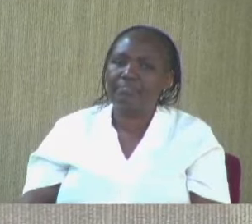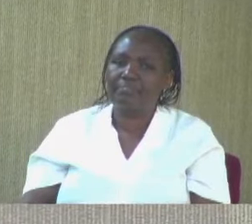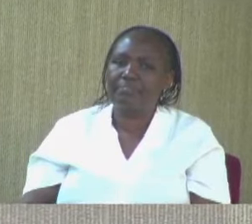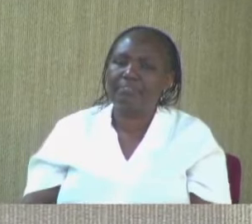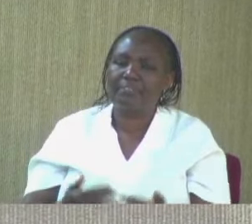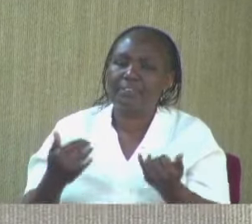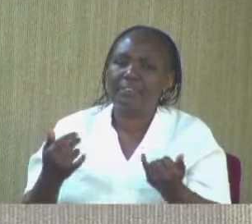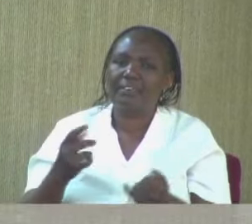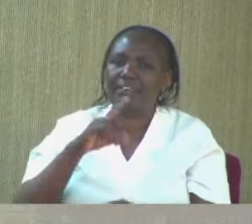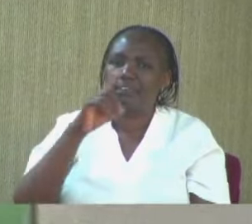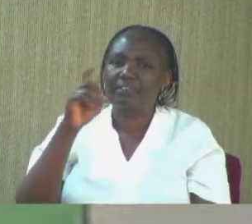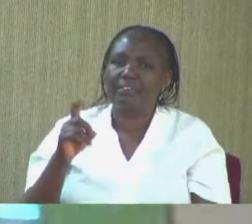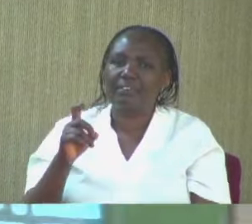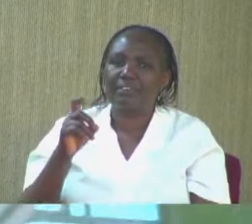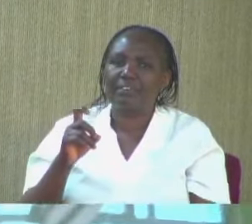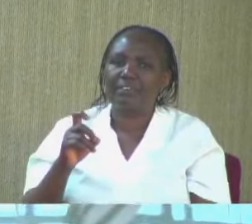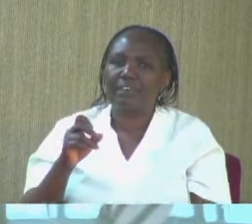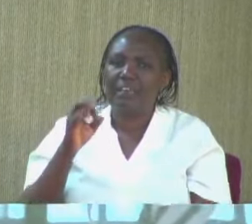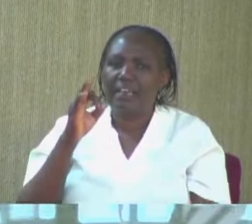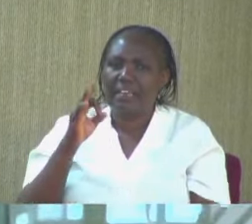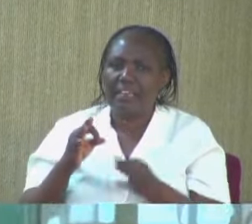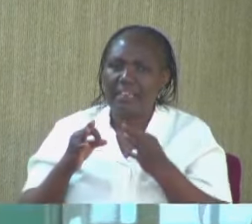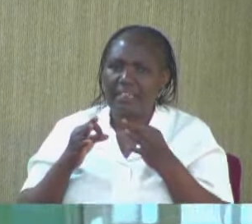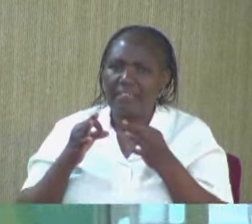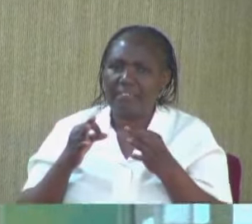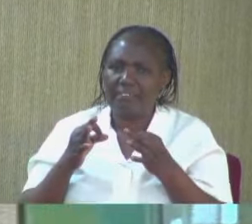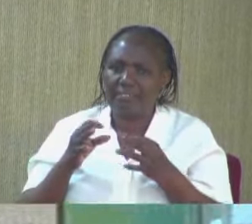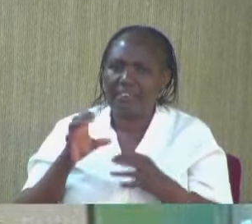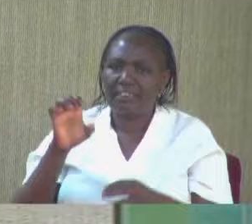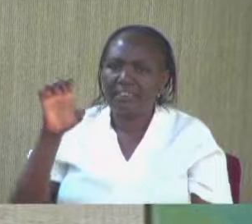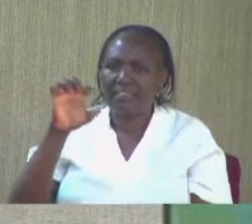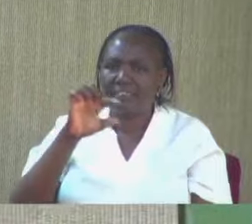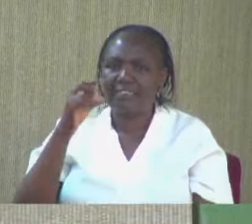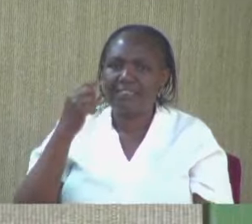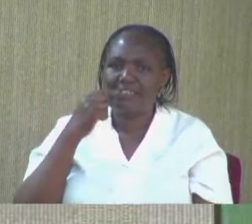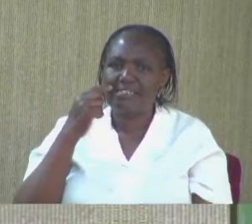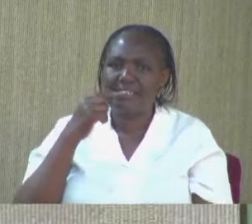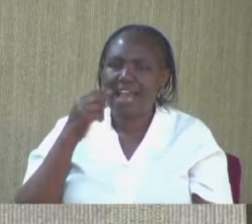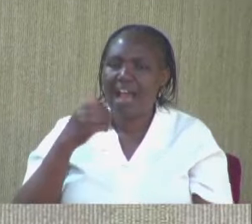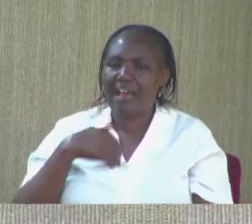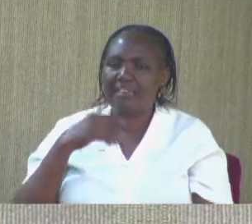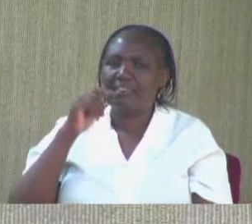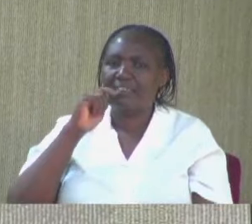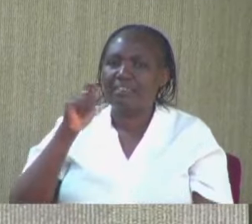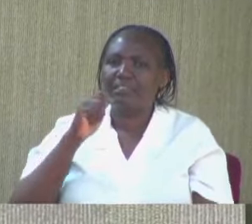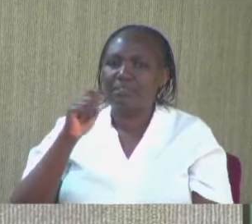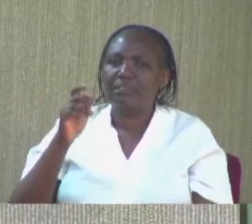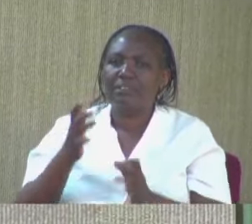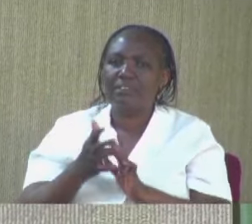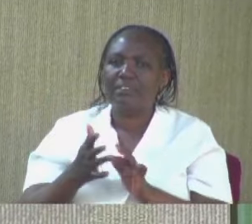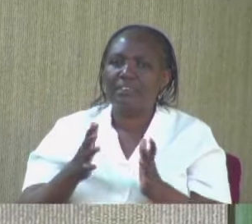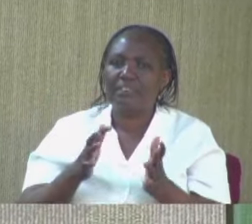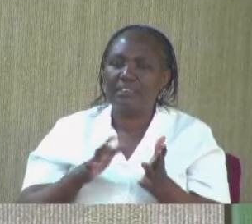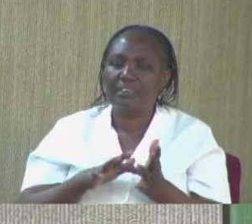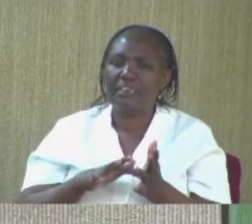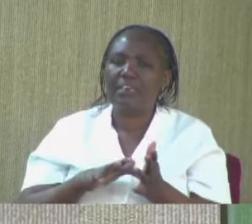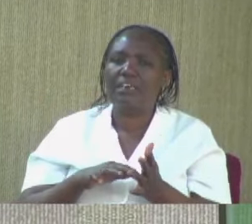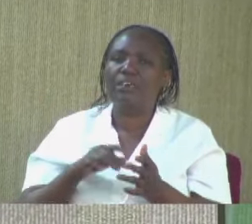Now, question. If she had the testimony of Jesus, to whom was that testimony supposed to be given